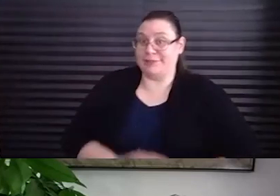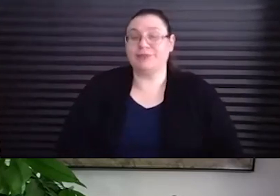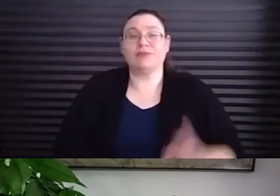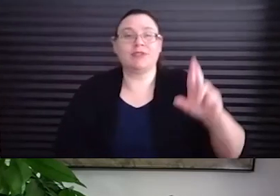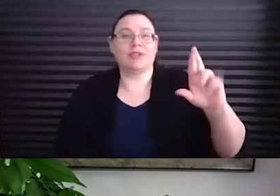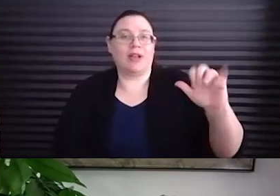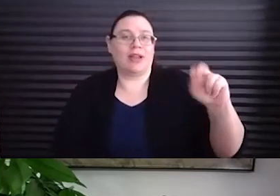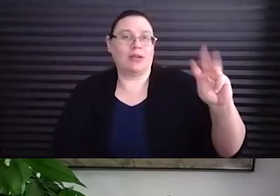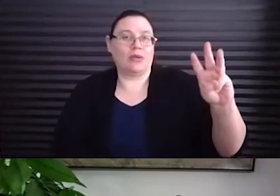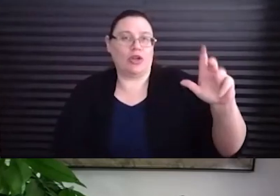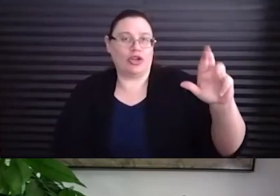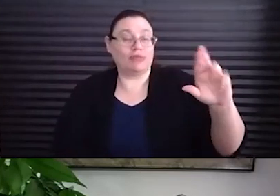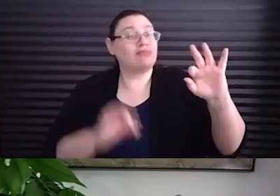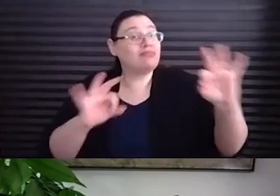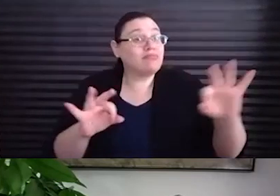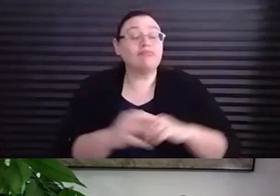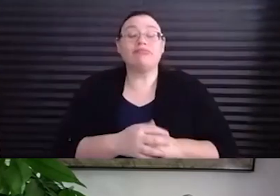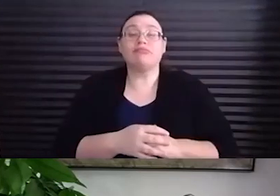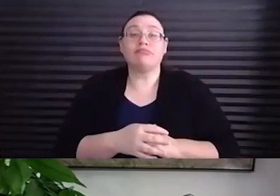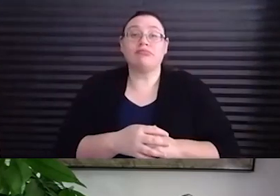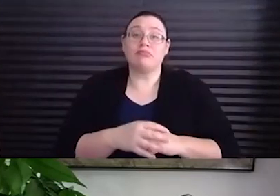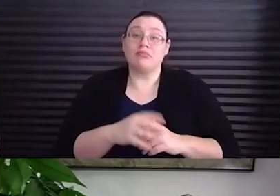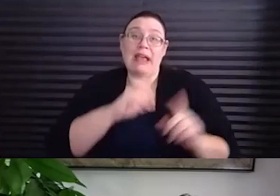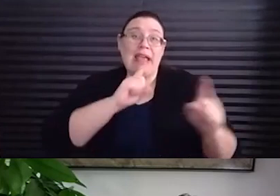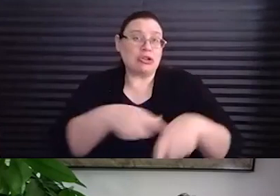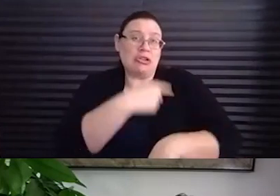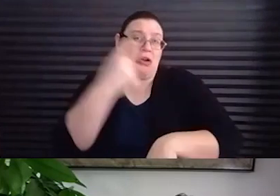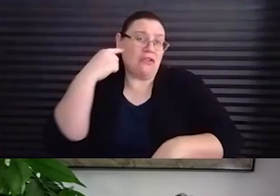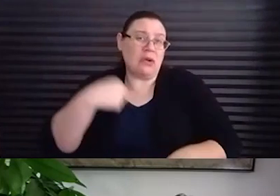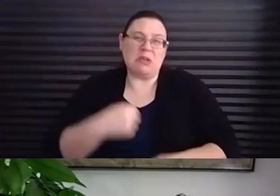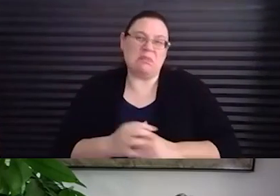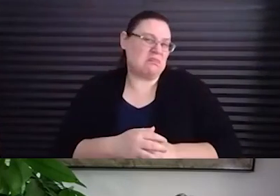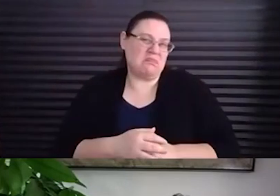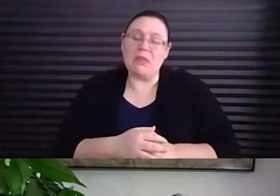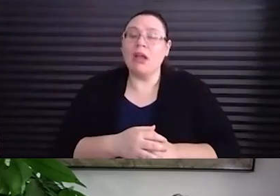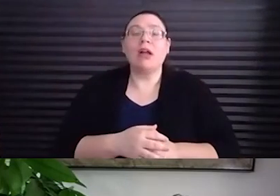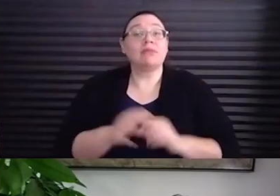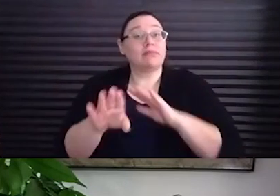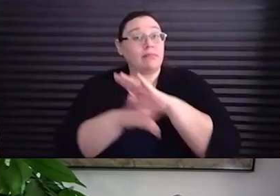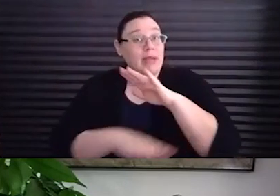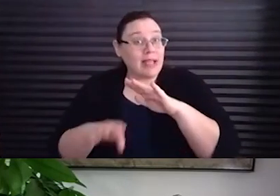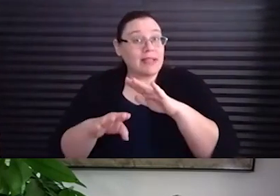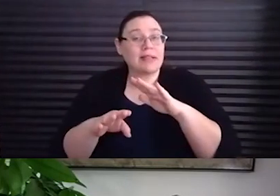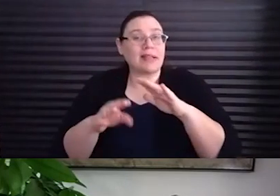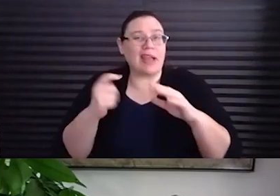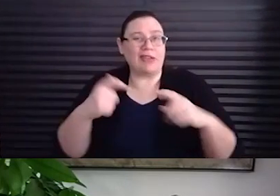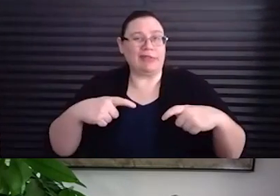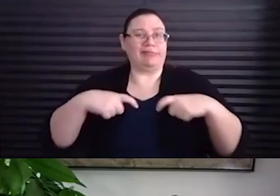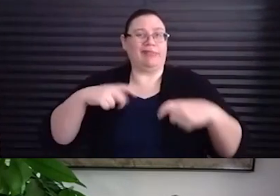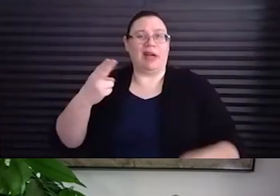Wonderful. Well, not too long of an answer from me. I've been basically on a slight hiatus